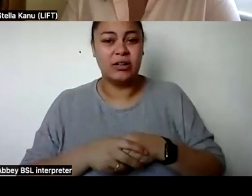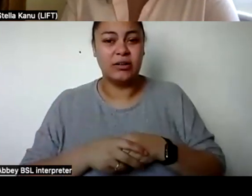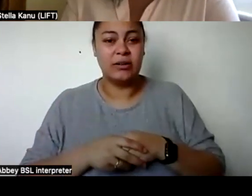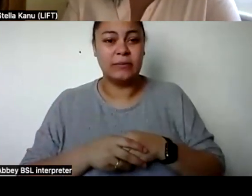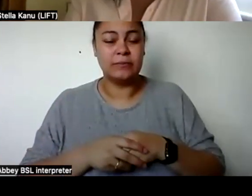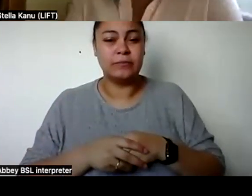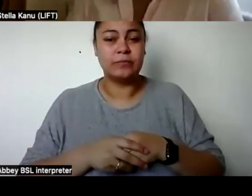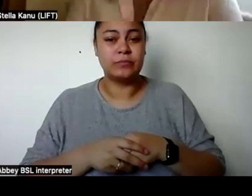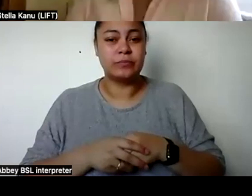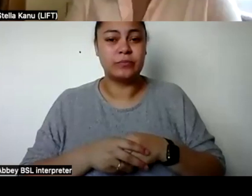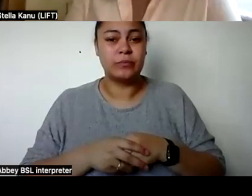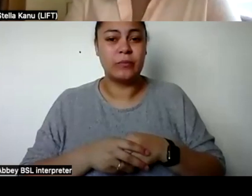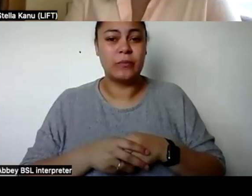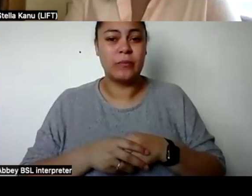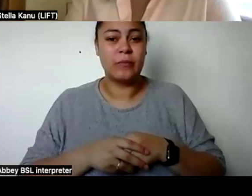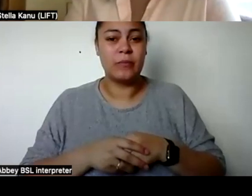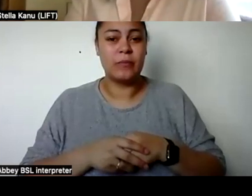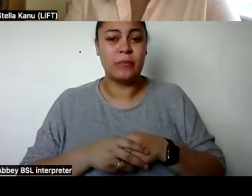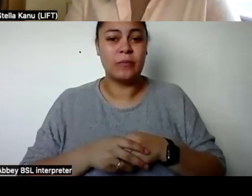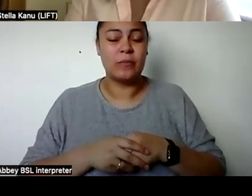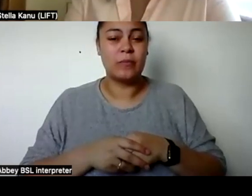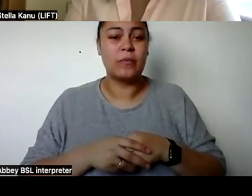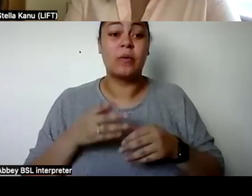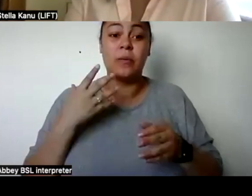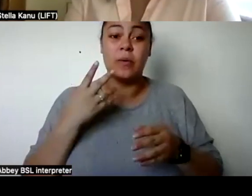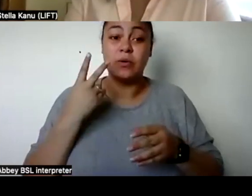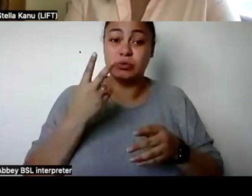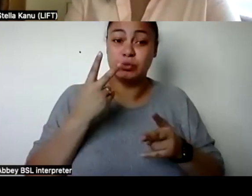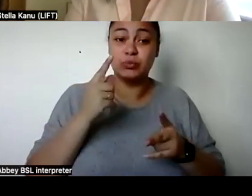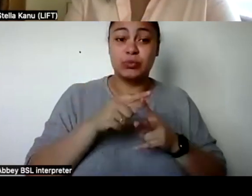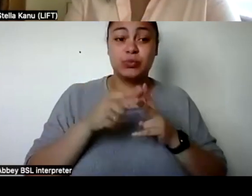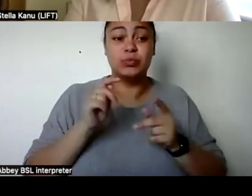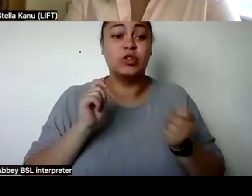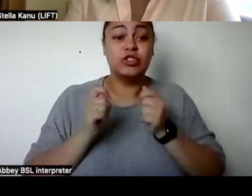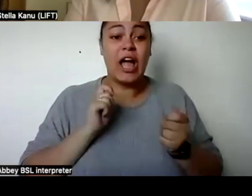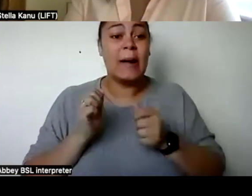We hosted two change makers in my time there. They were from marginalised